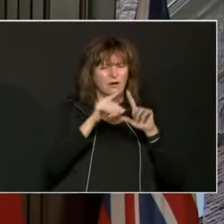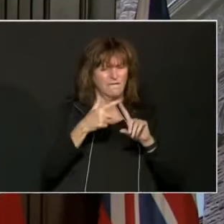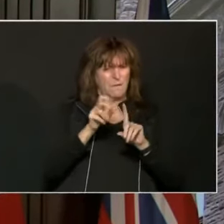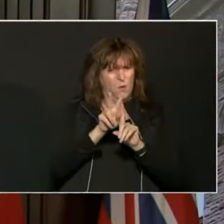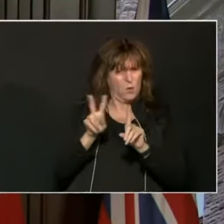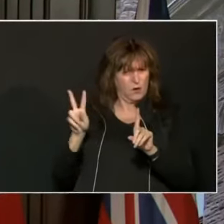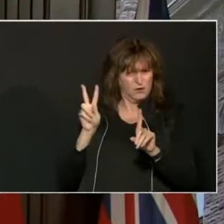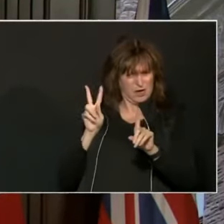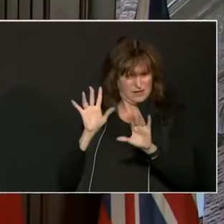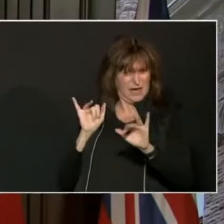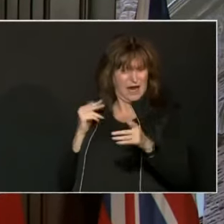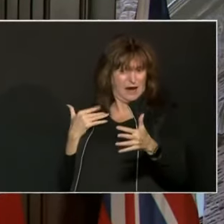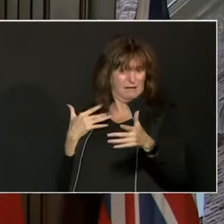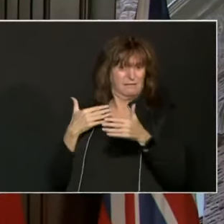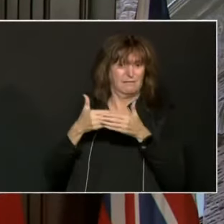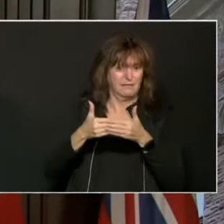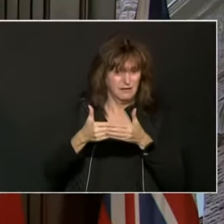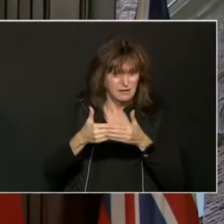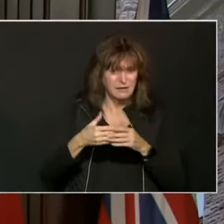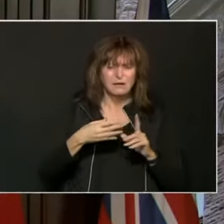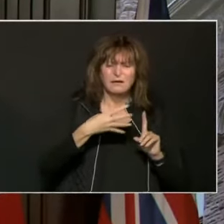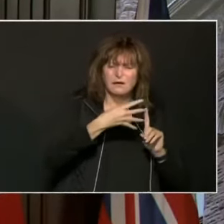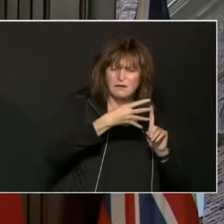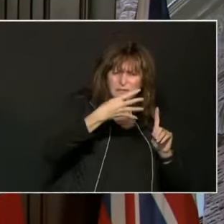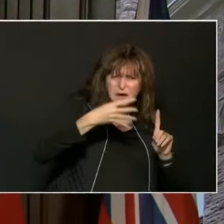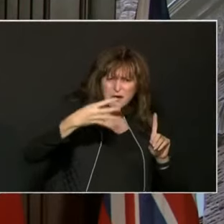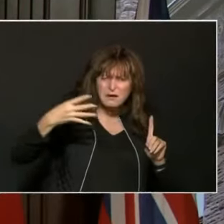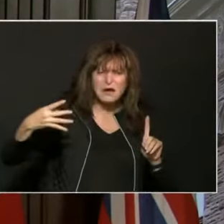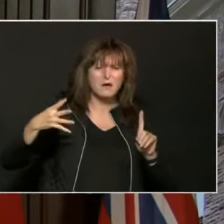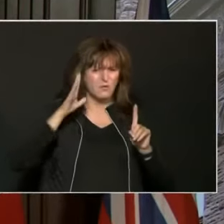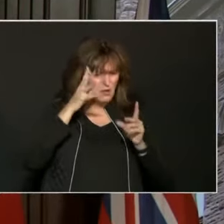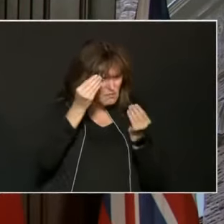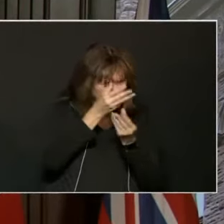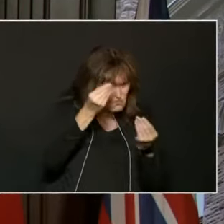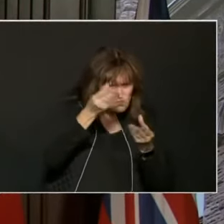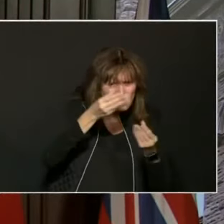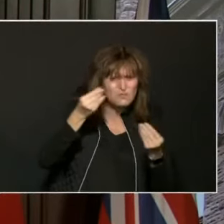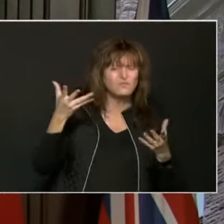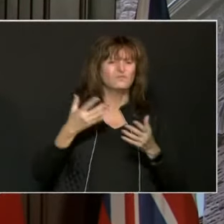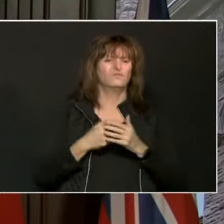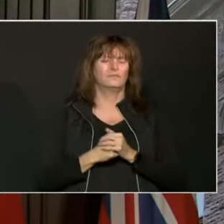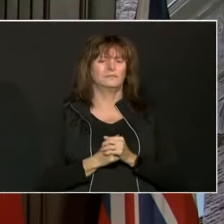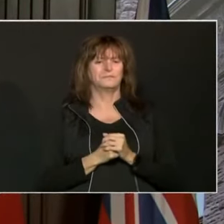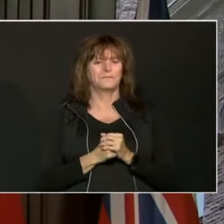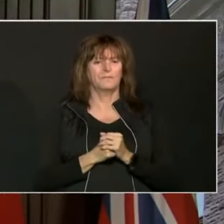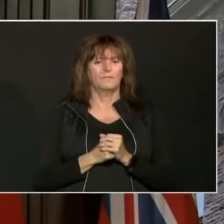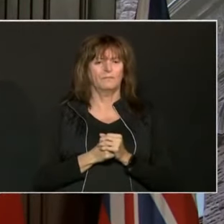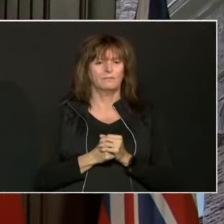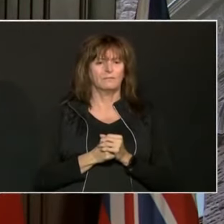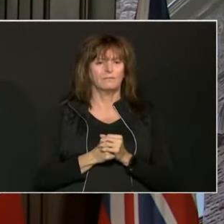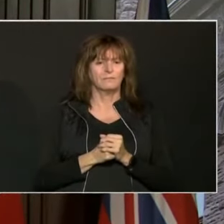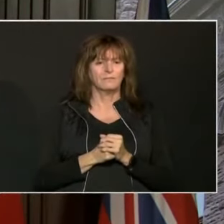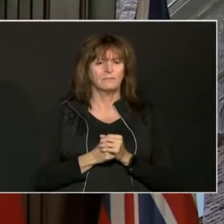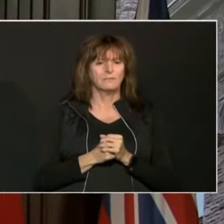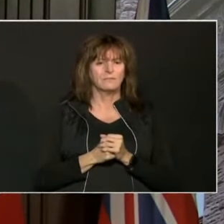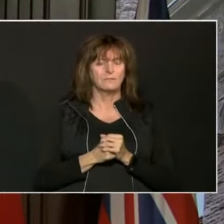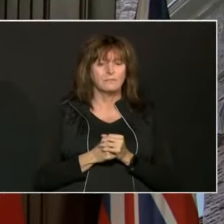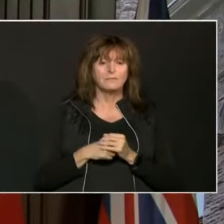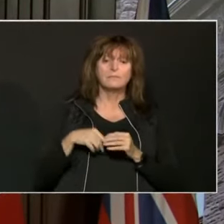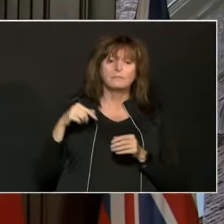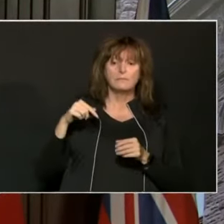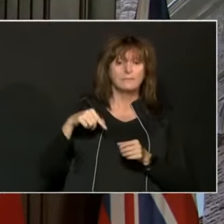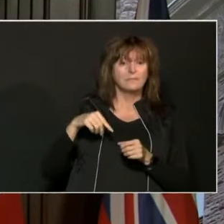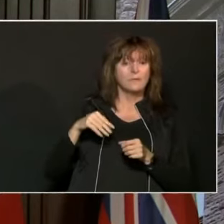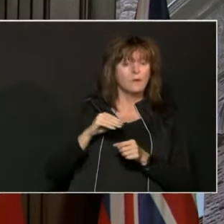on the modeling, and I'm also going to talk about some of the issues in the distribution of the disease. I want to make sure that I